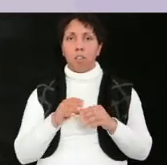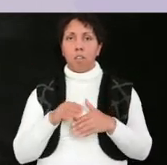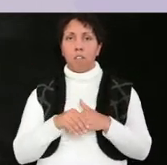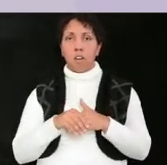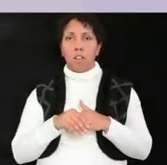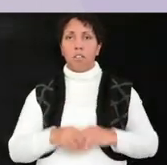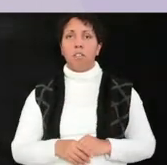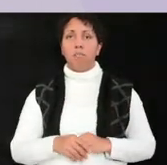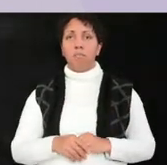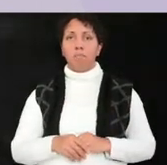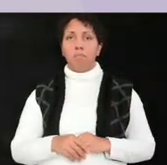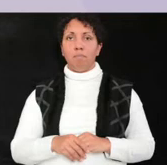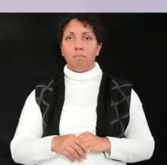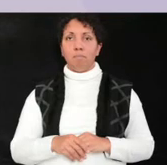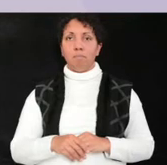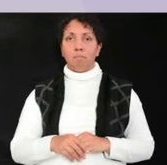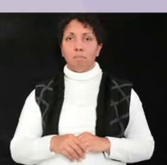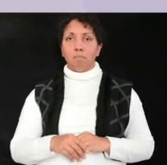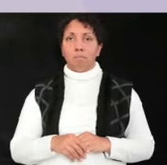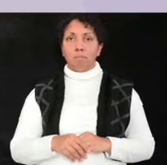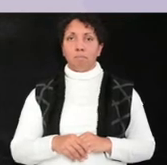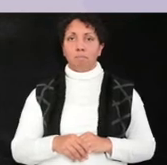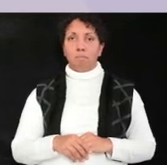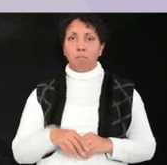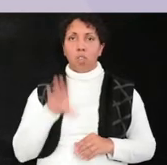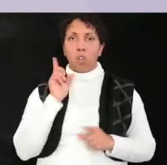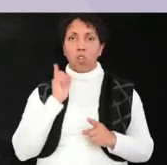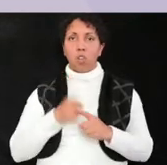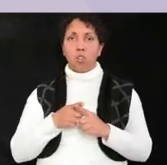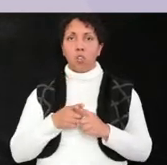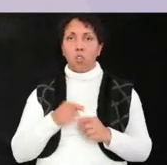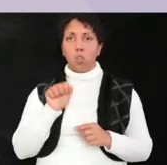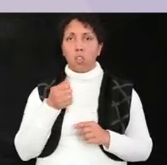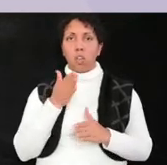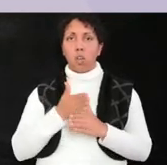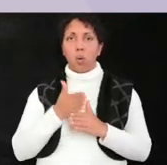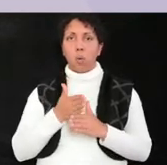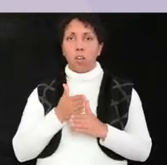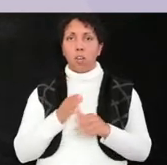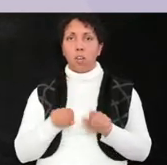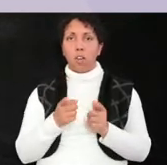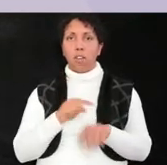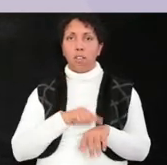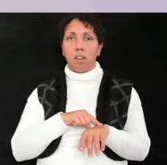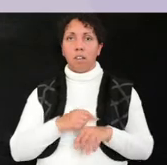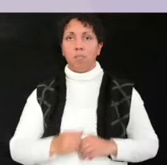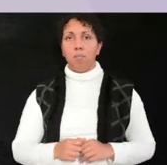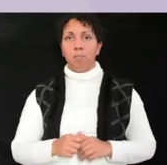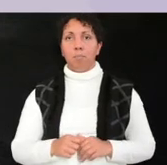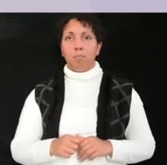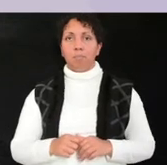do. If you live in a children's home, you can talk to your key worker about anything you need to, and they will help you sort it